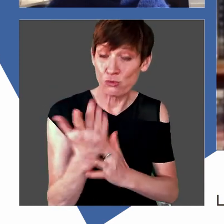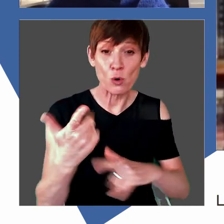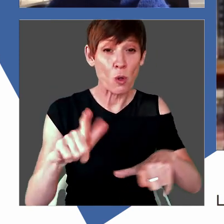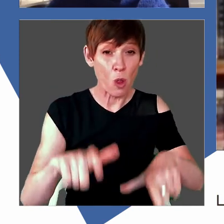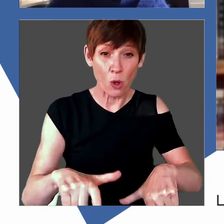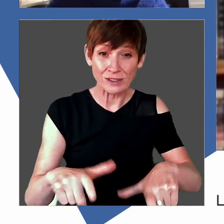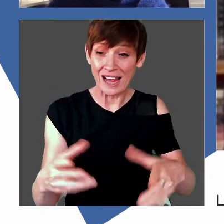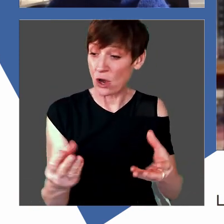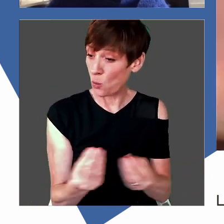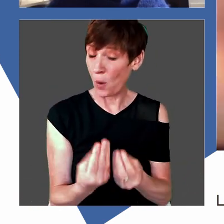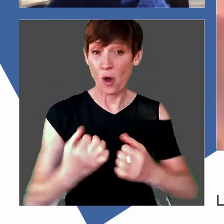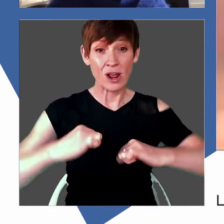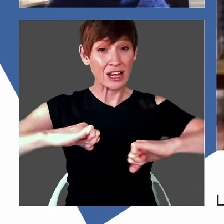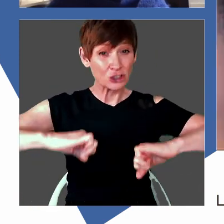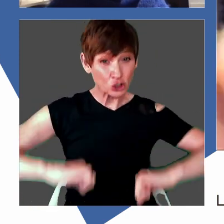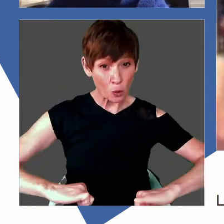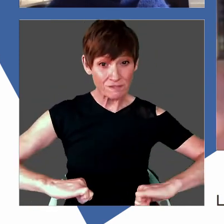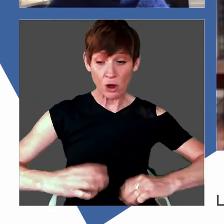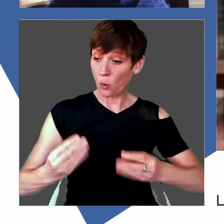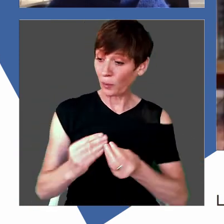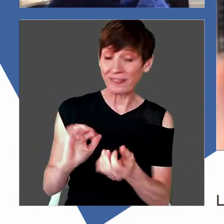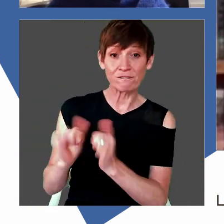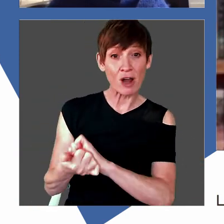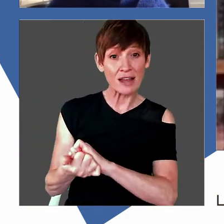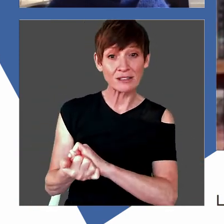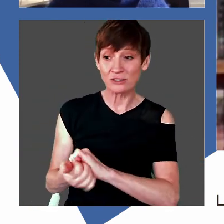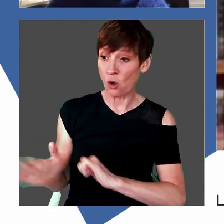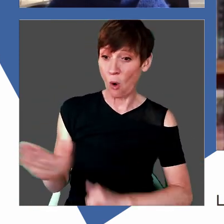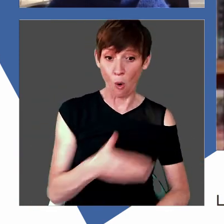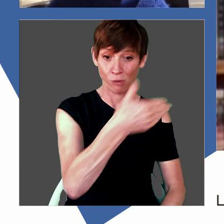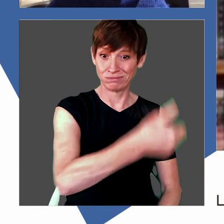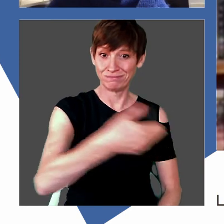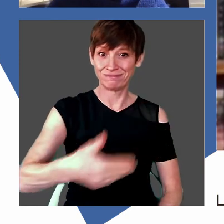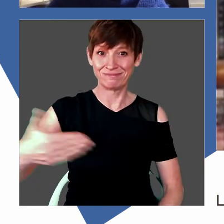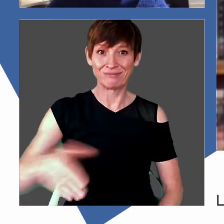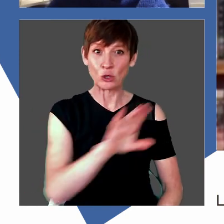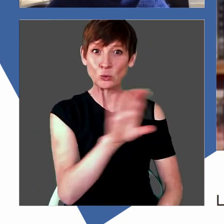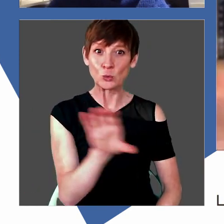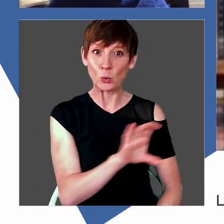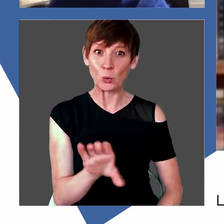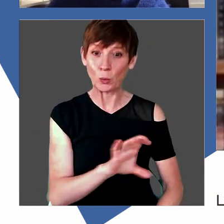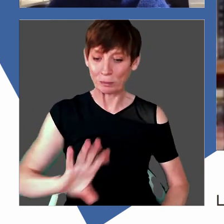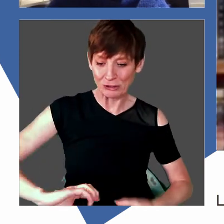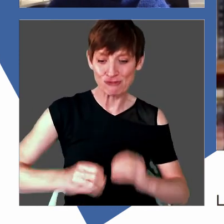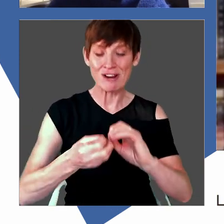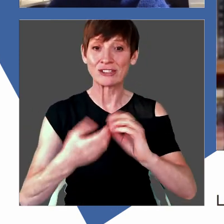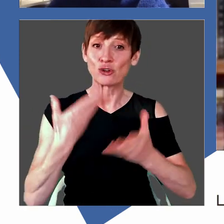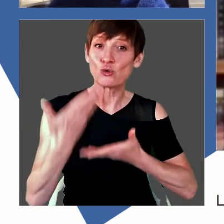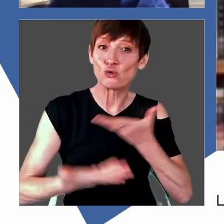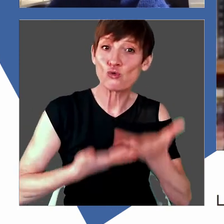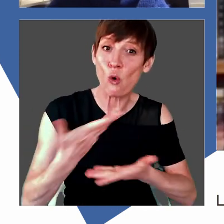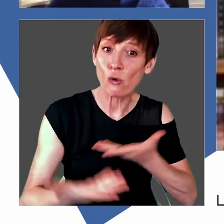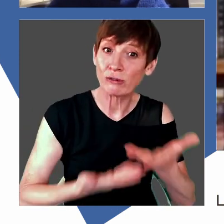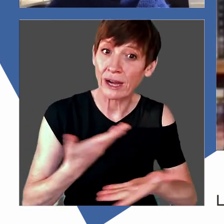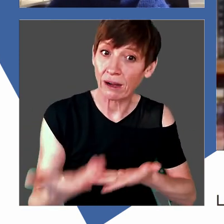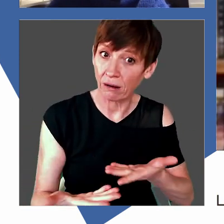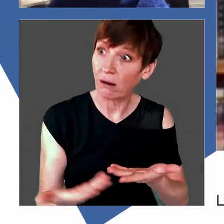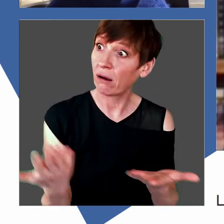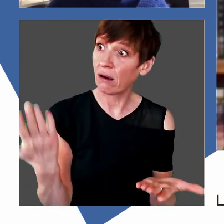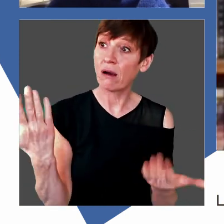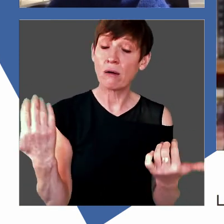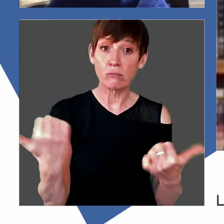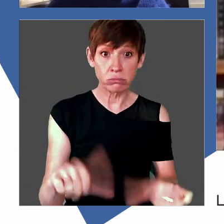with his friends who were all on Zoom, and they crafted this incredible story just for a bit of fun. And he's actually picked up a huge deal